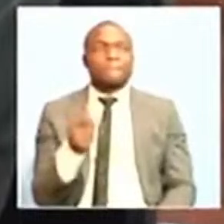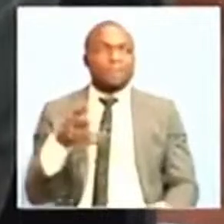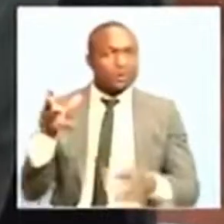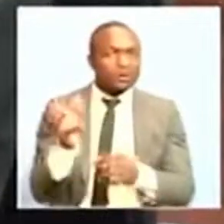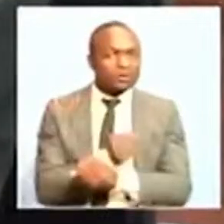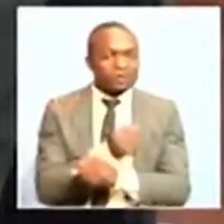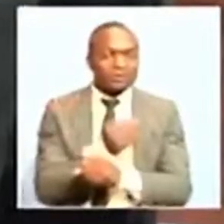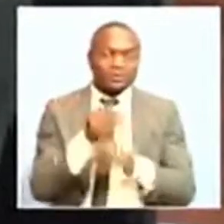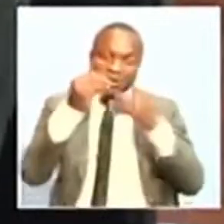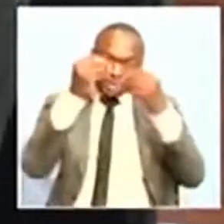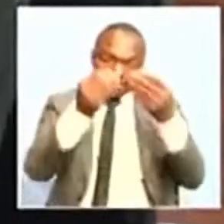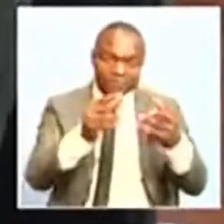get then we give back?